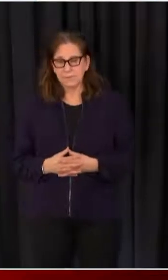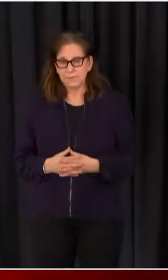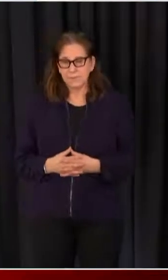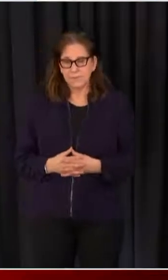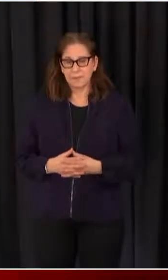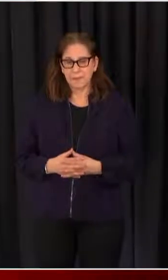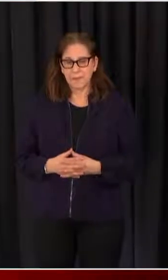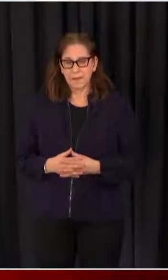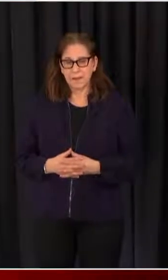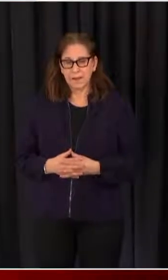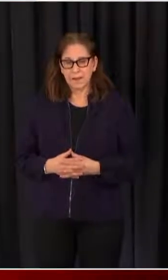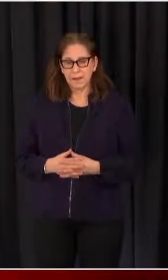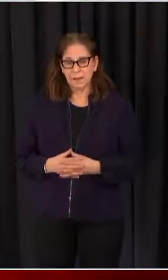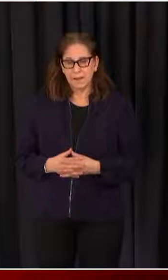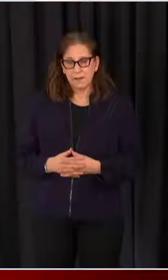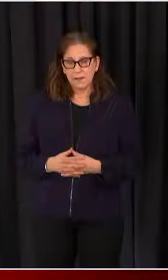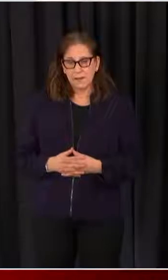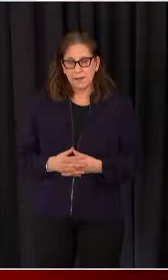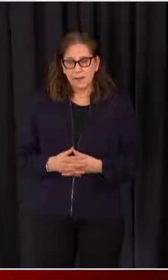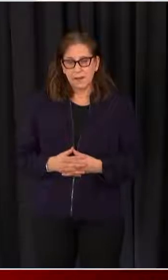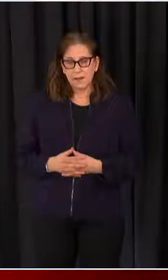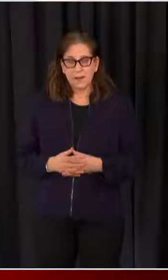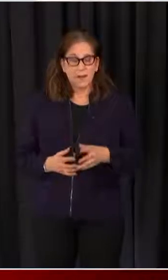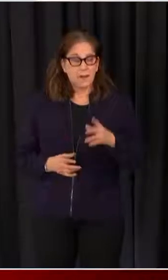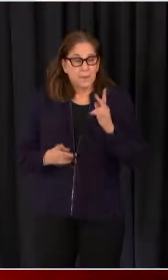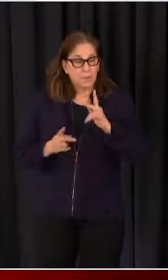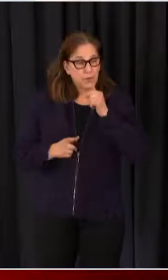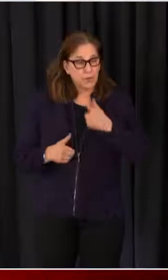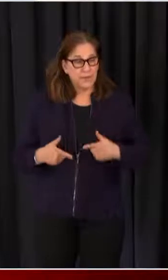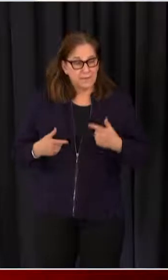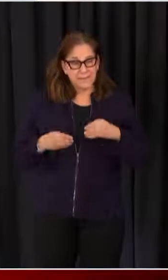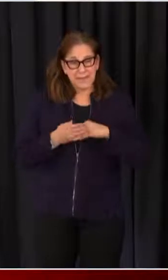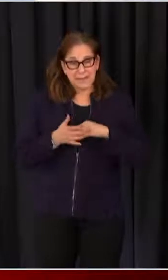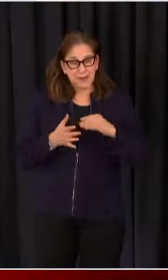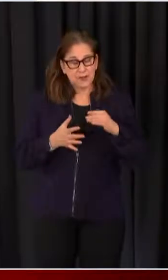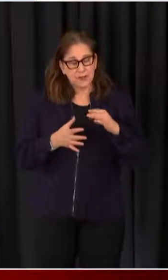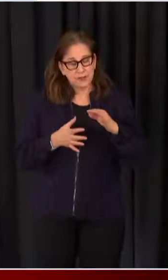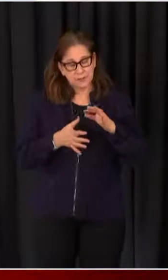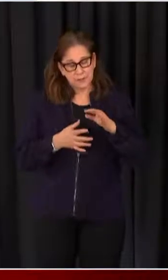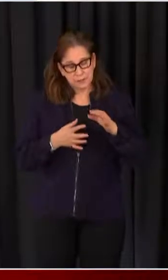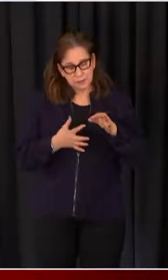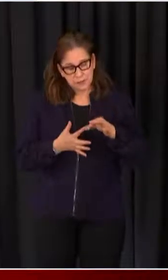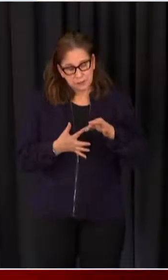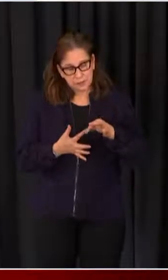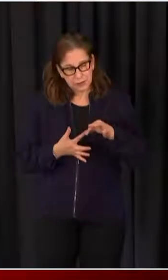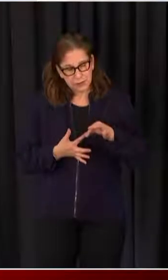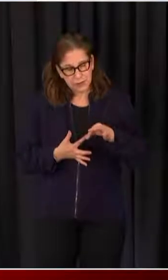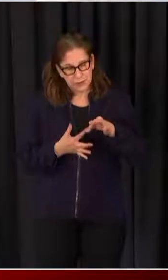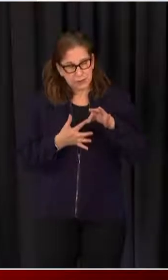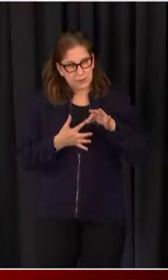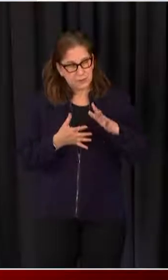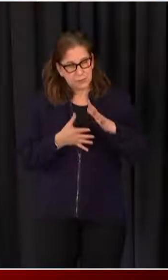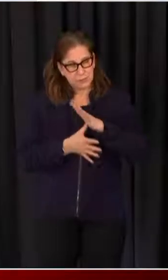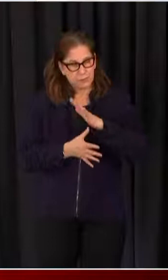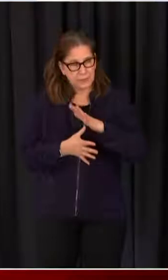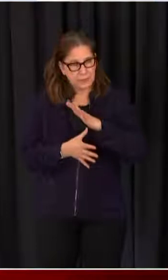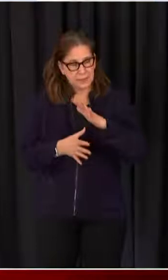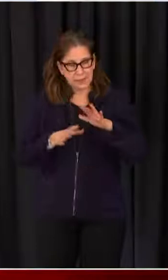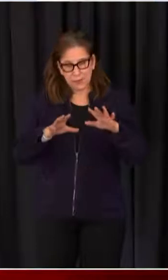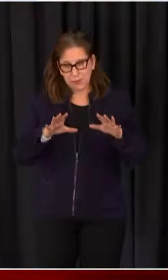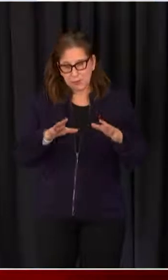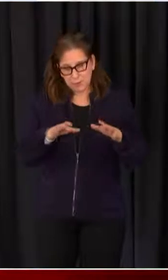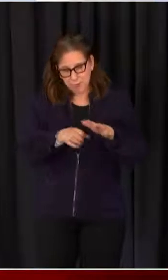zip codes will get access to appointments. We're going to hold to that commitment when we go through our process. And how is data